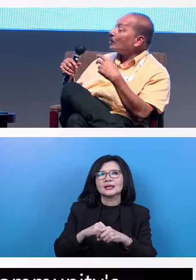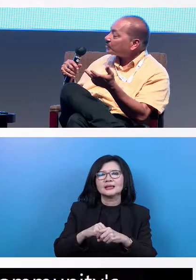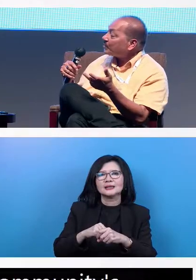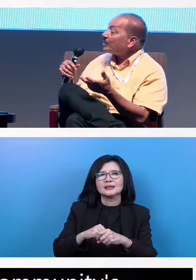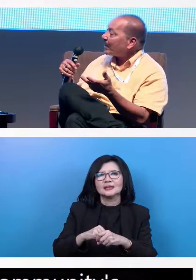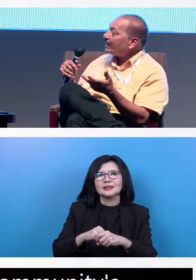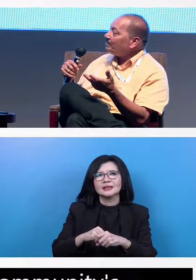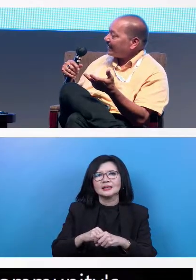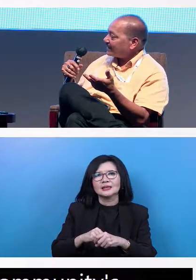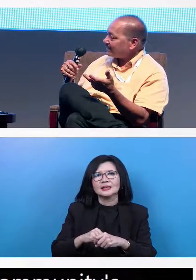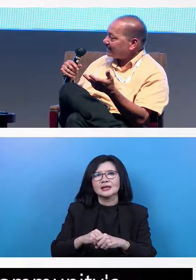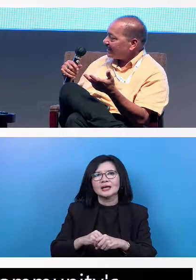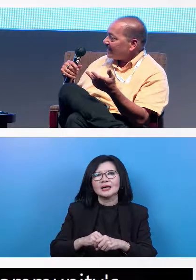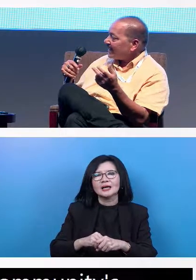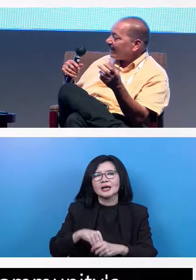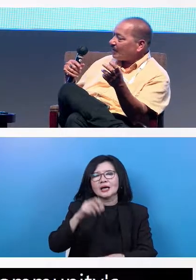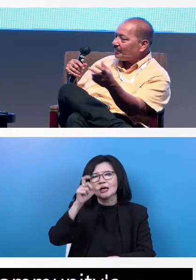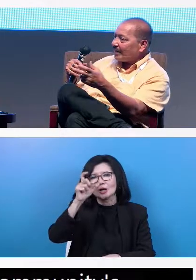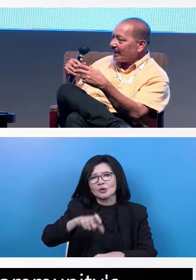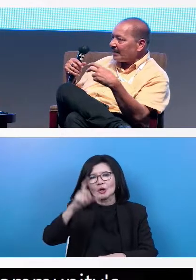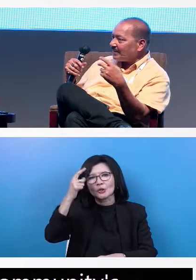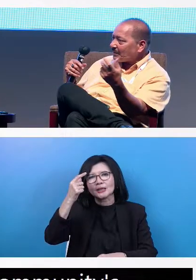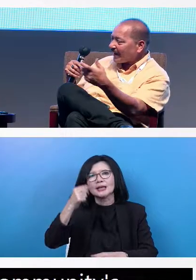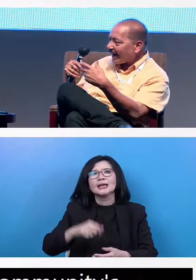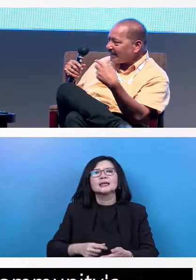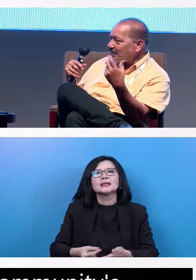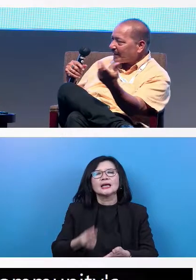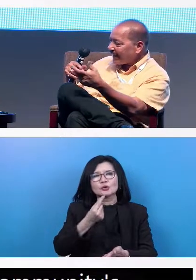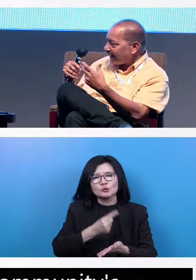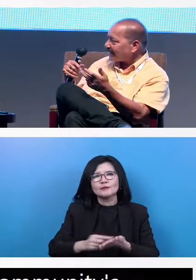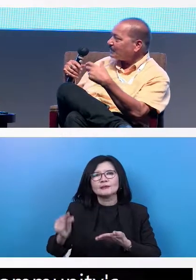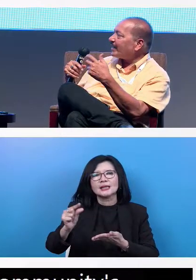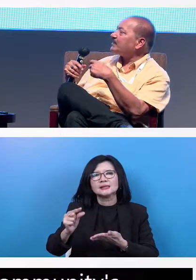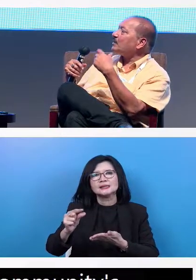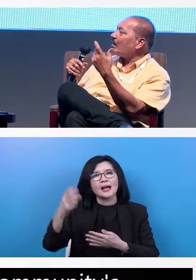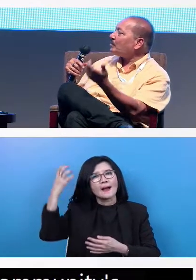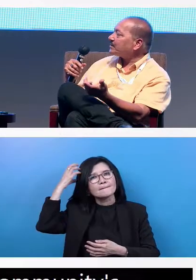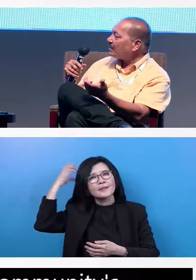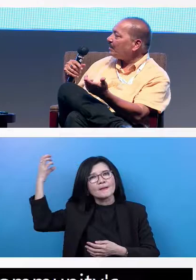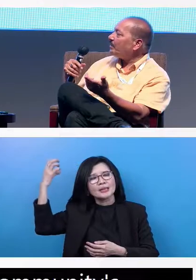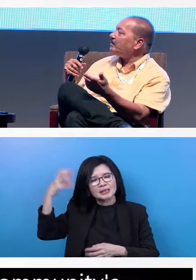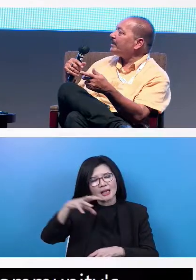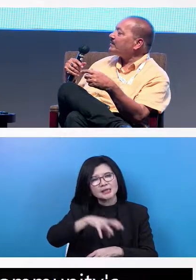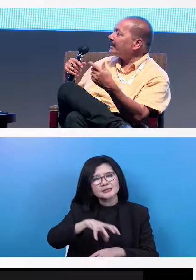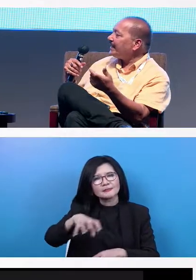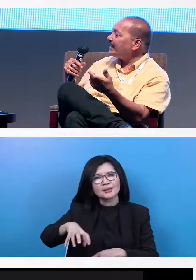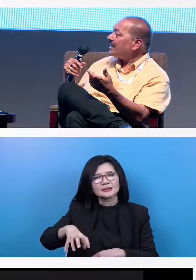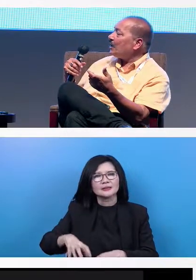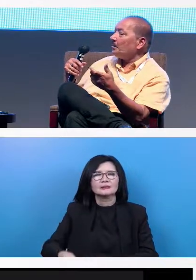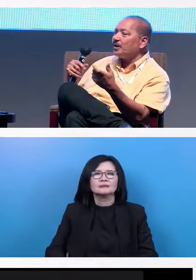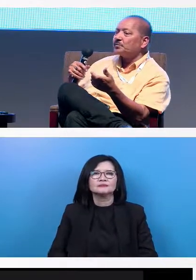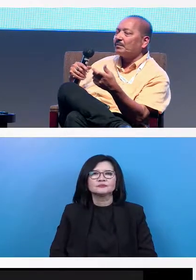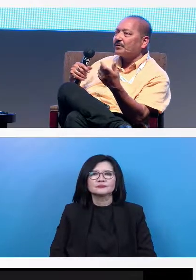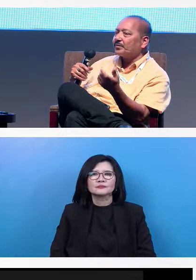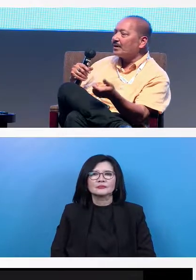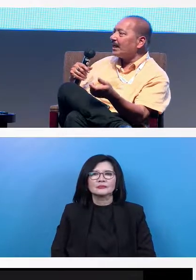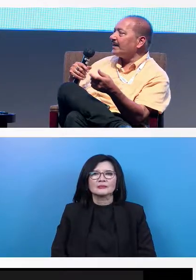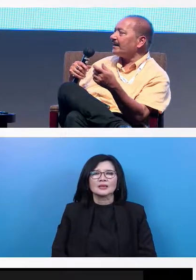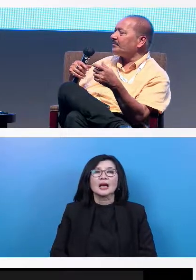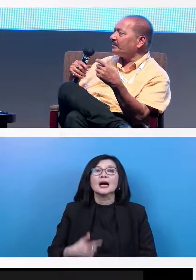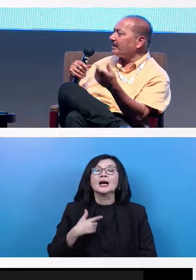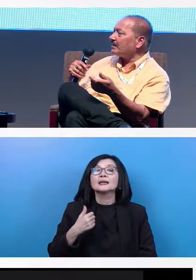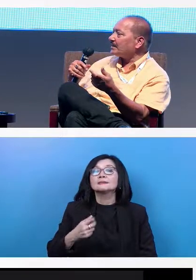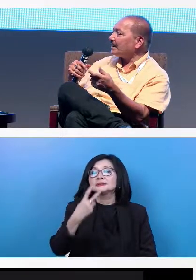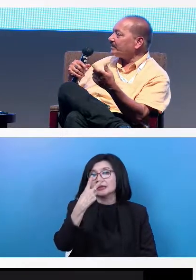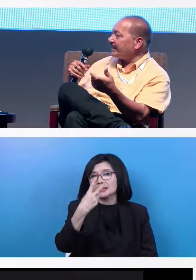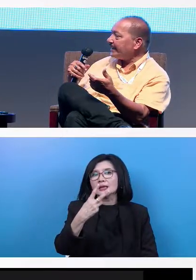organization, and also the local government. Now, if that mechanism creates, that's what we saw when we actually did views from the front line